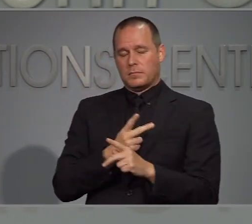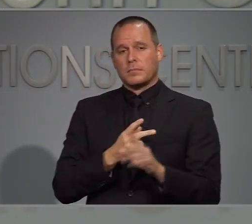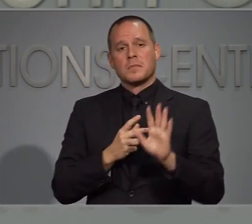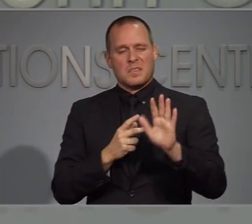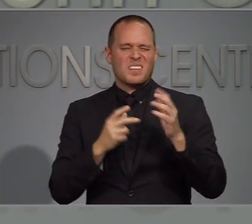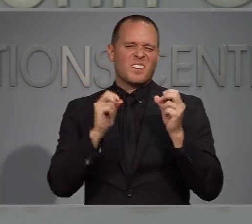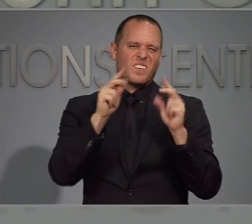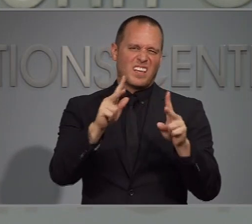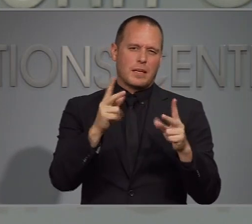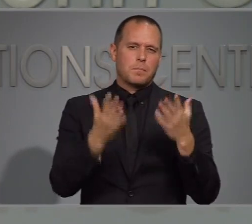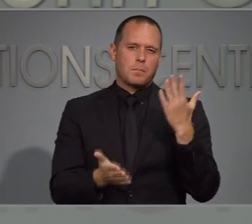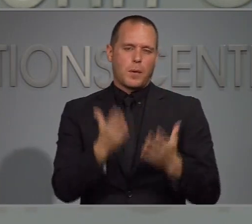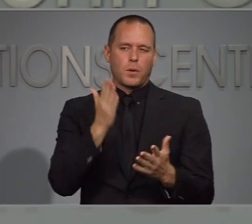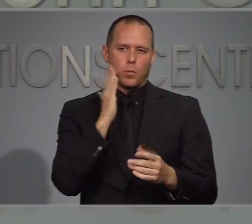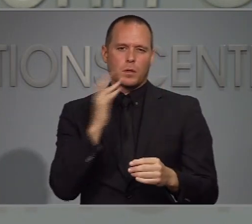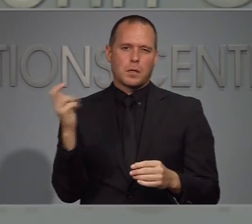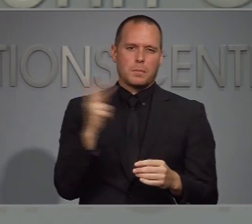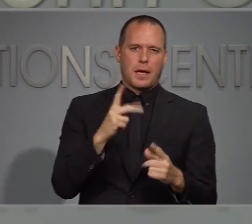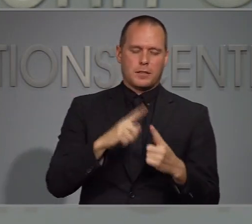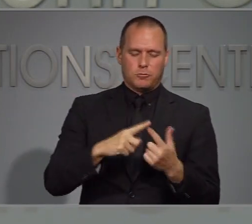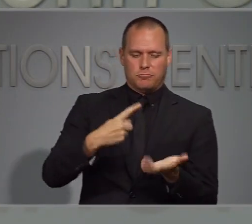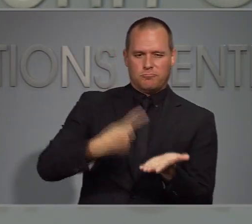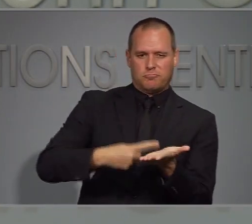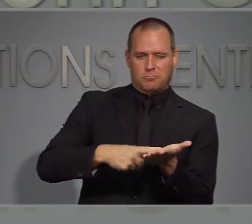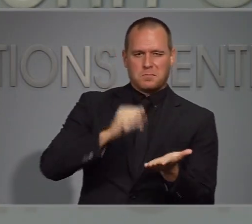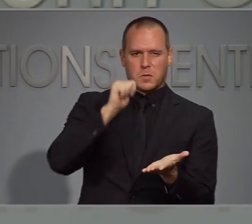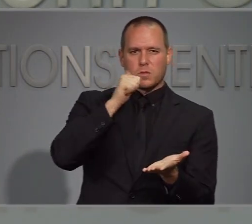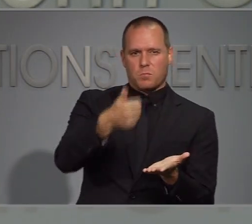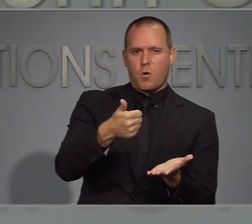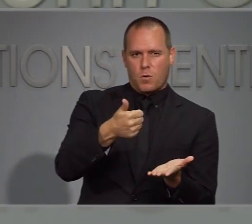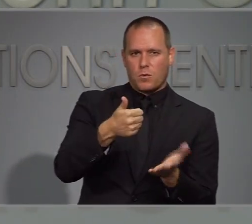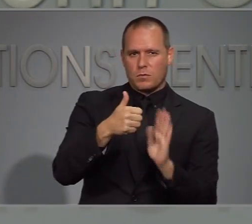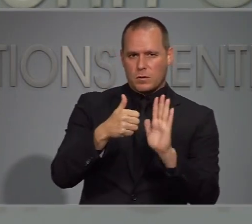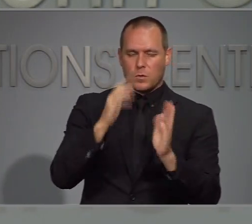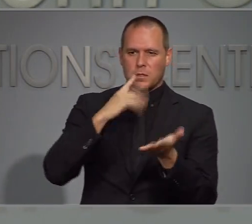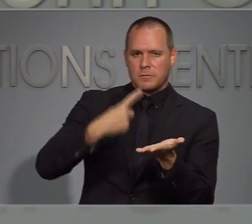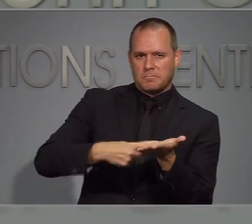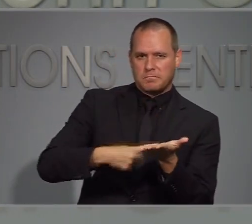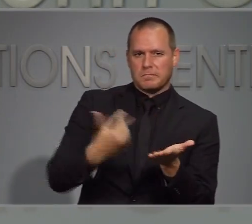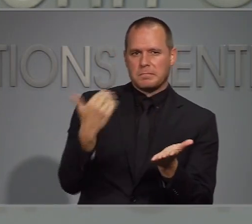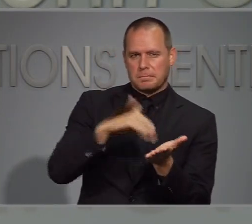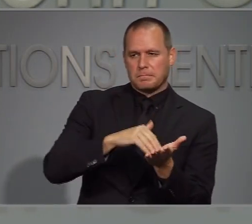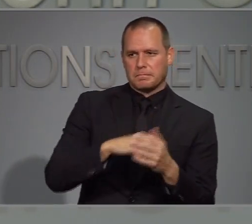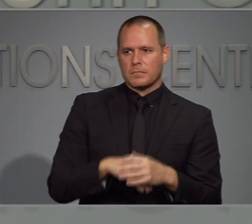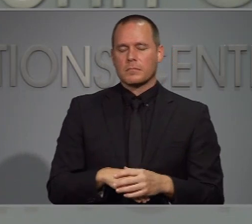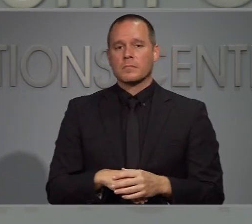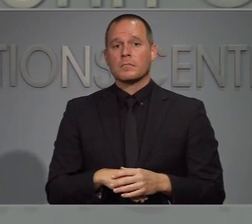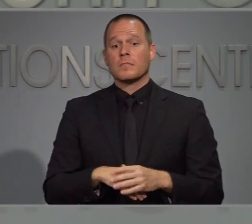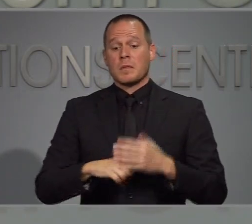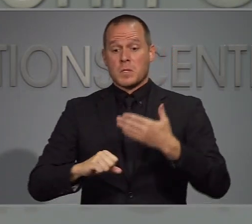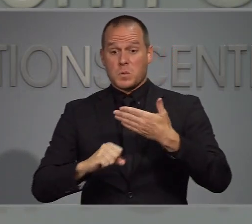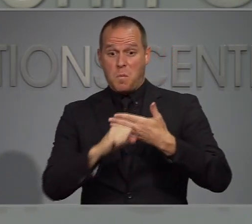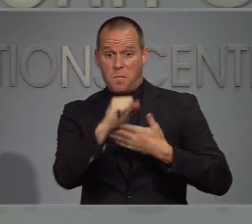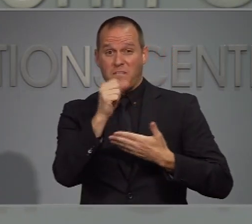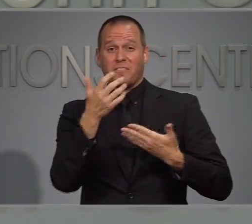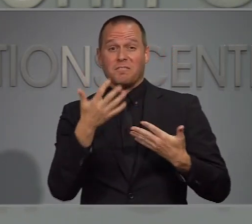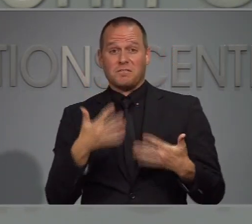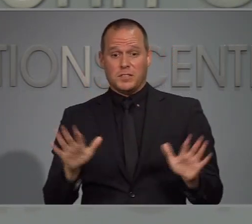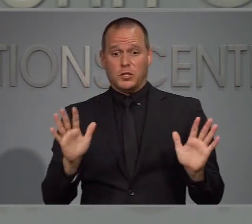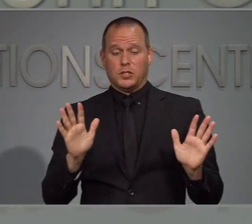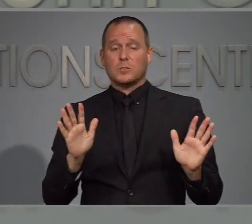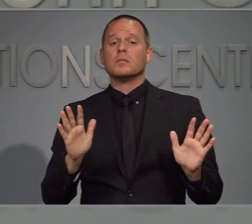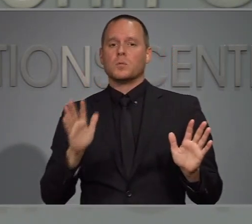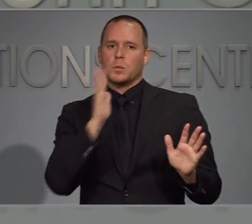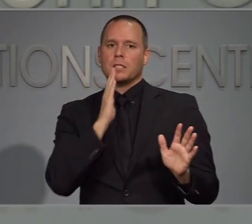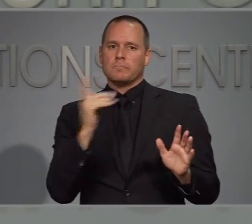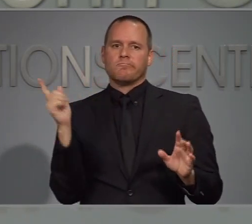will probably come back and talk with you again tomorrow after this storm hopefully has moved through North Carolina.